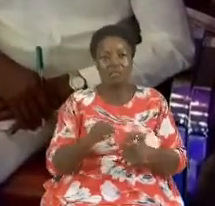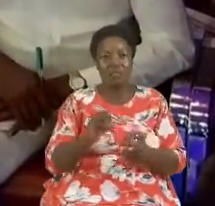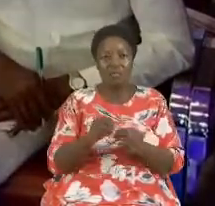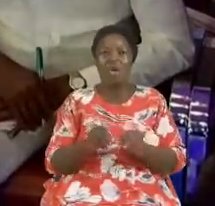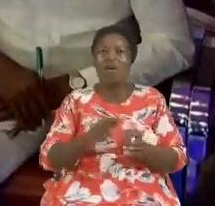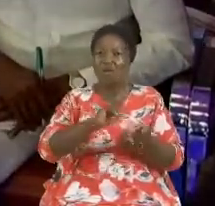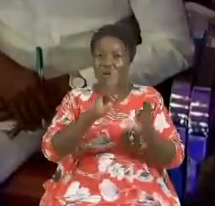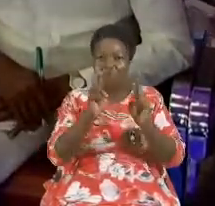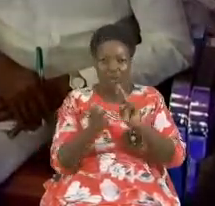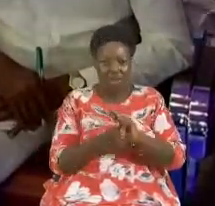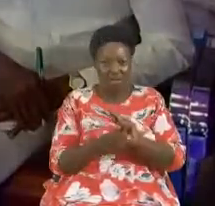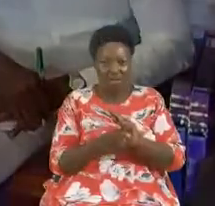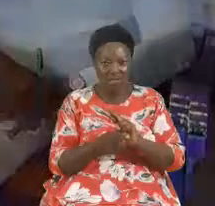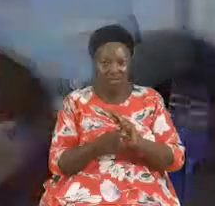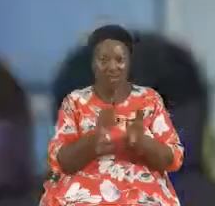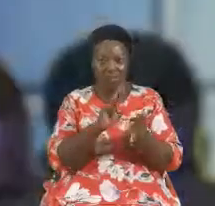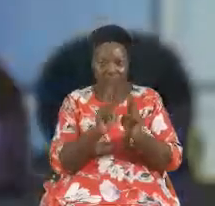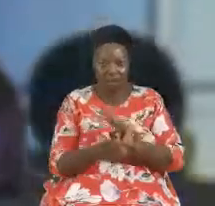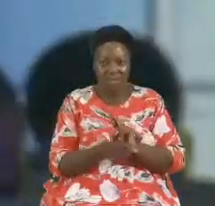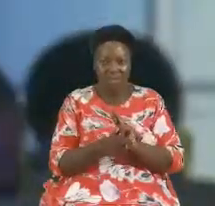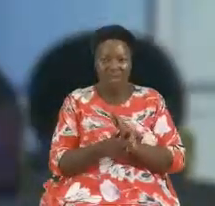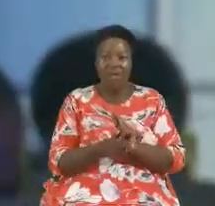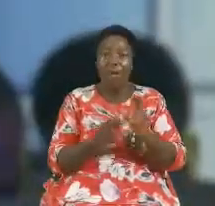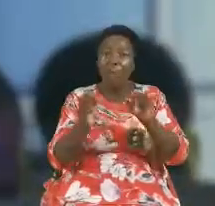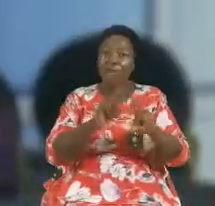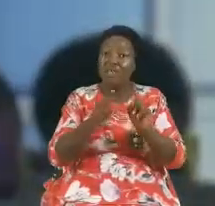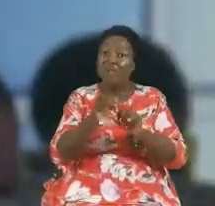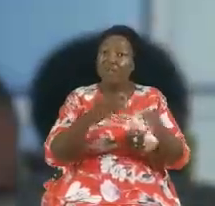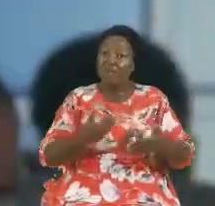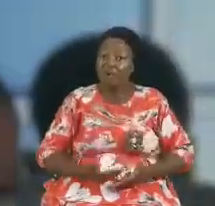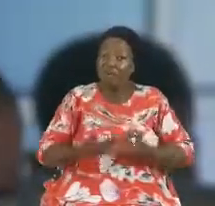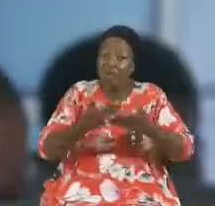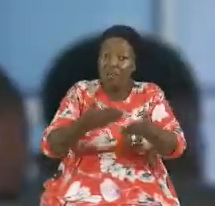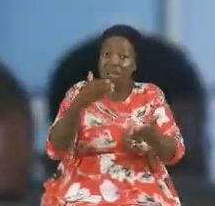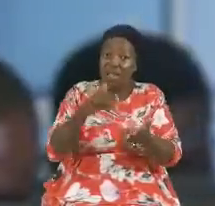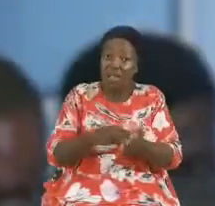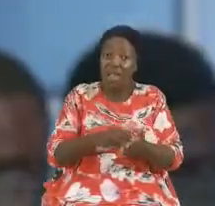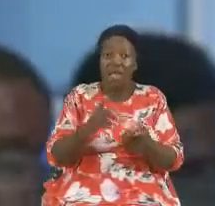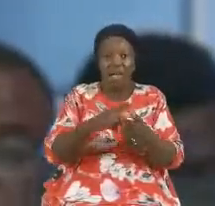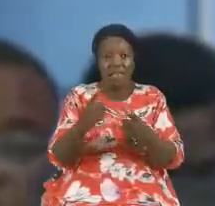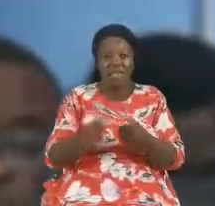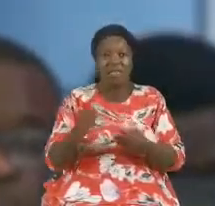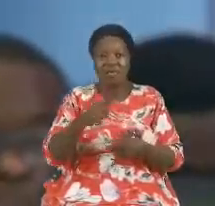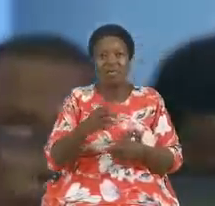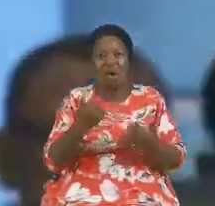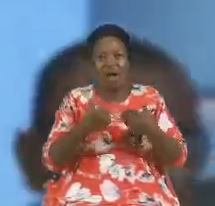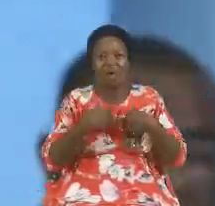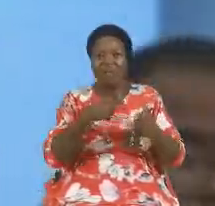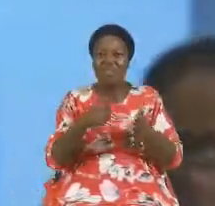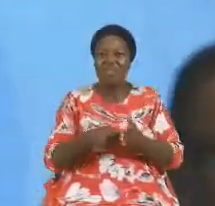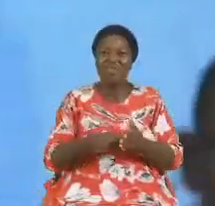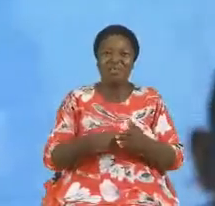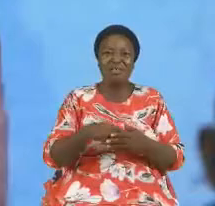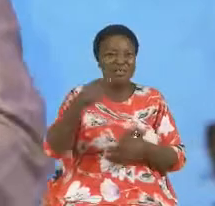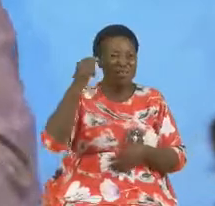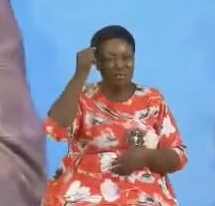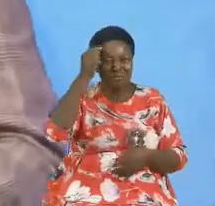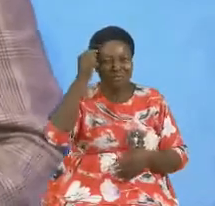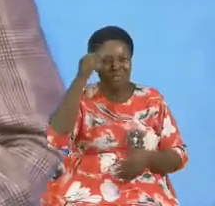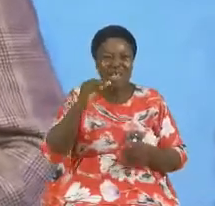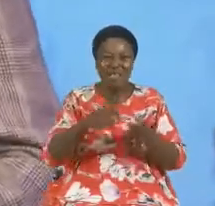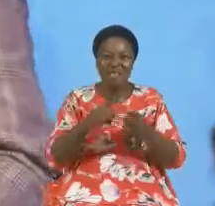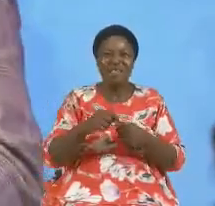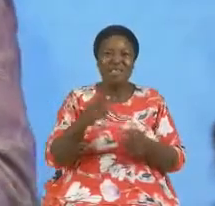things I've done. What shall I do? Repent. But if you are born again and then you